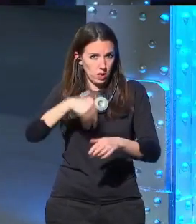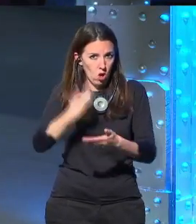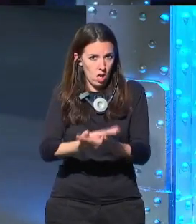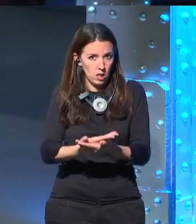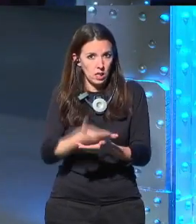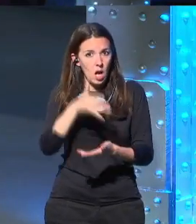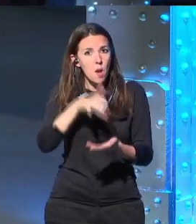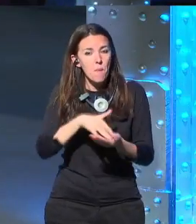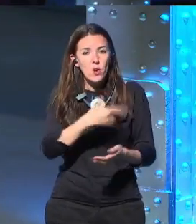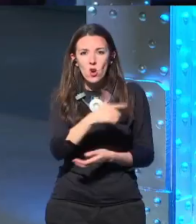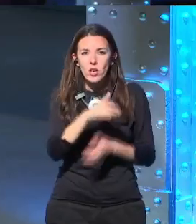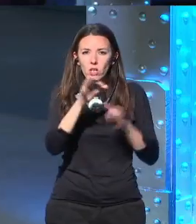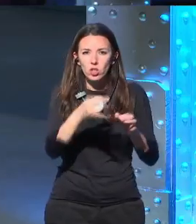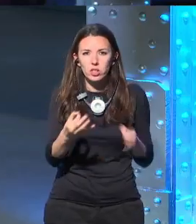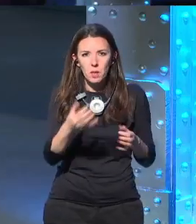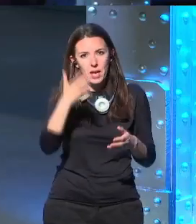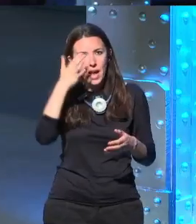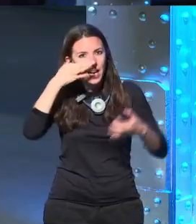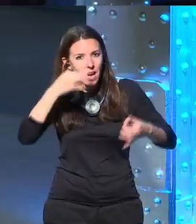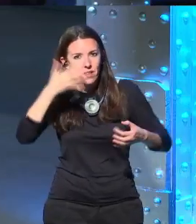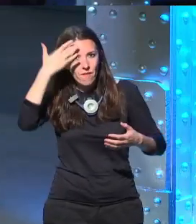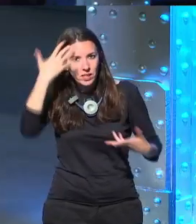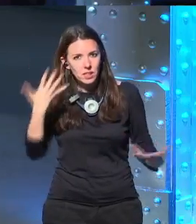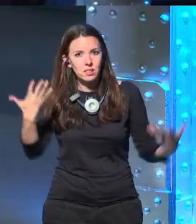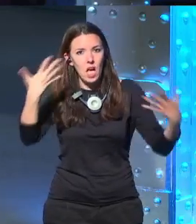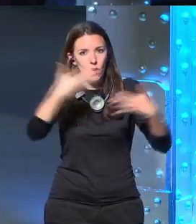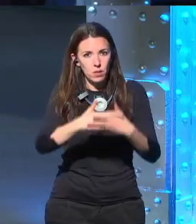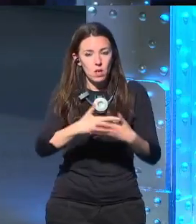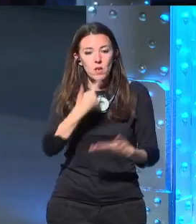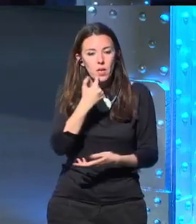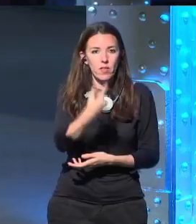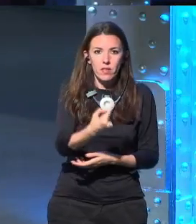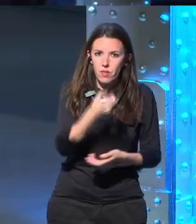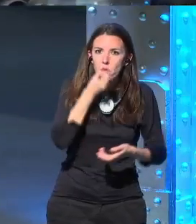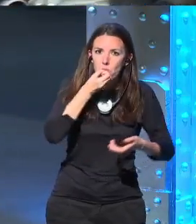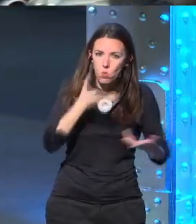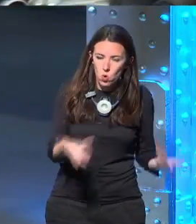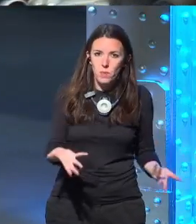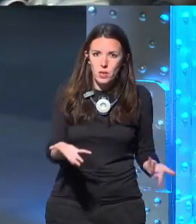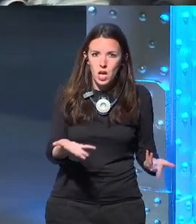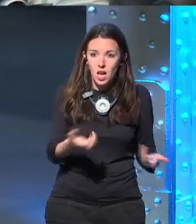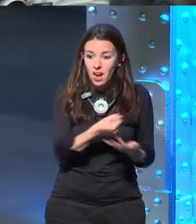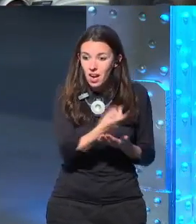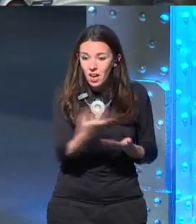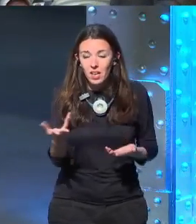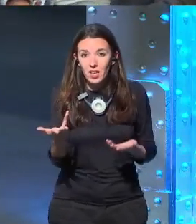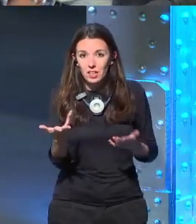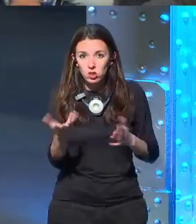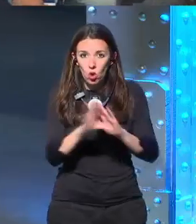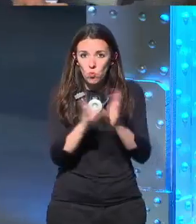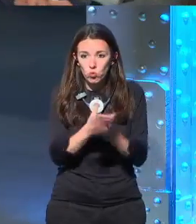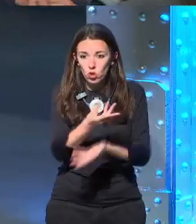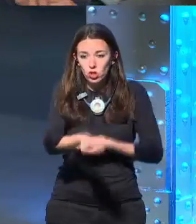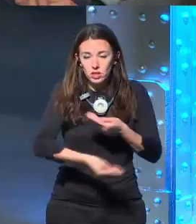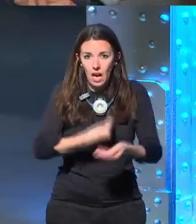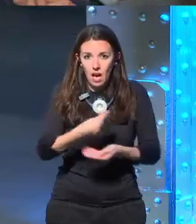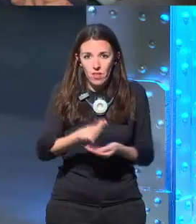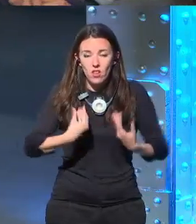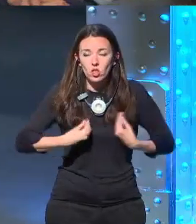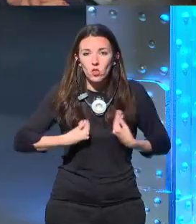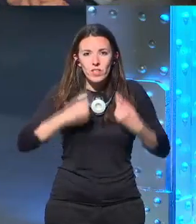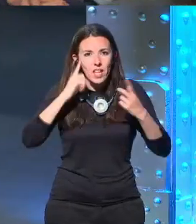and reality, decides, well, that's cool, and the rest of his life he's trying to build flying machines. So